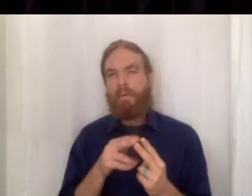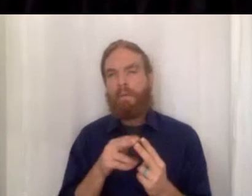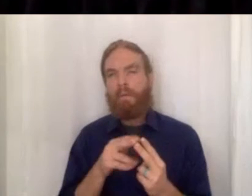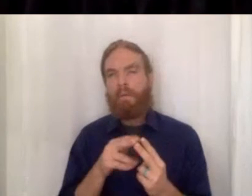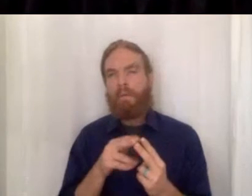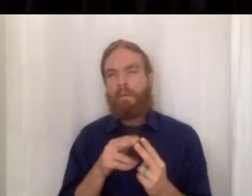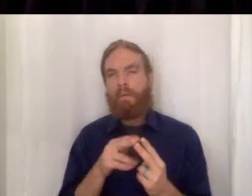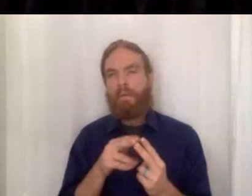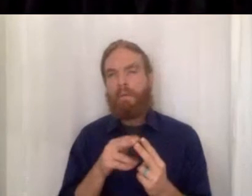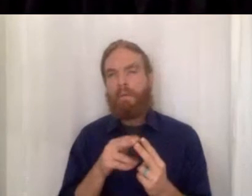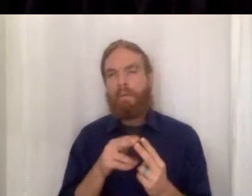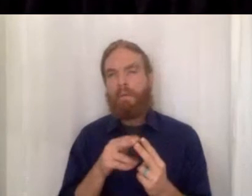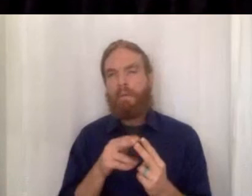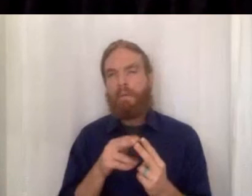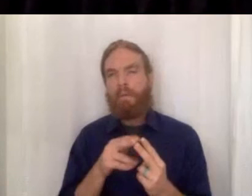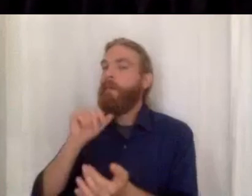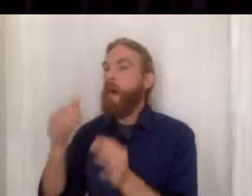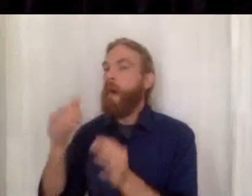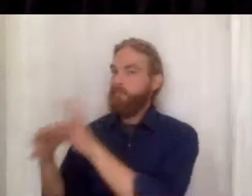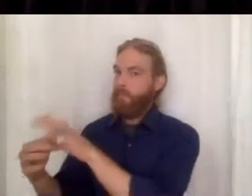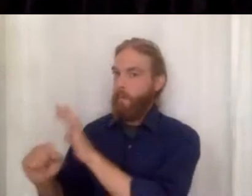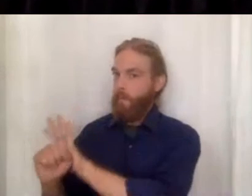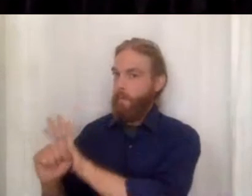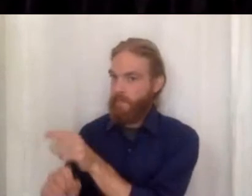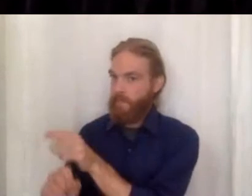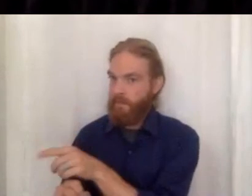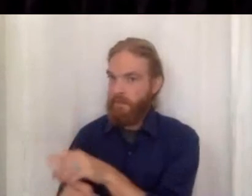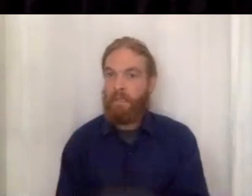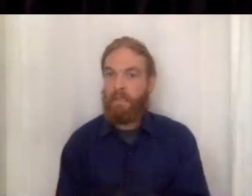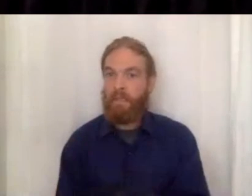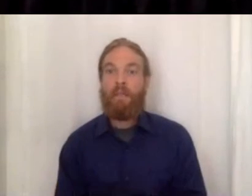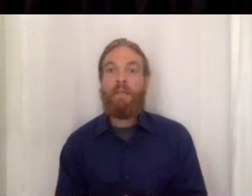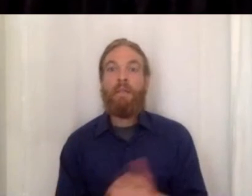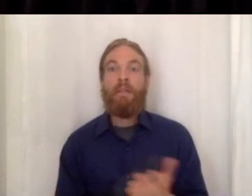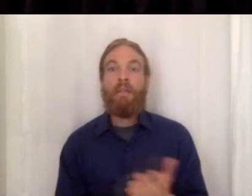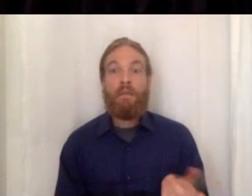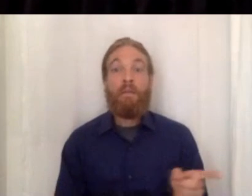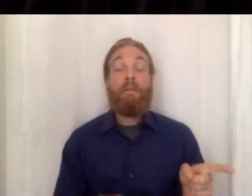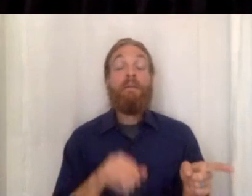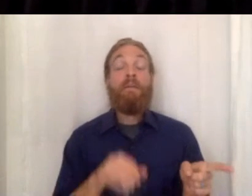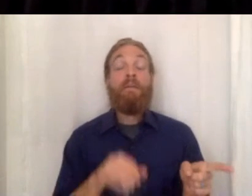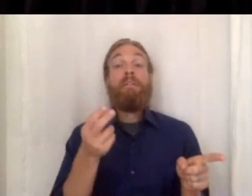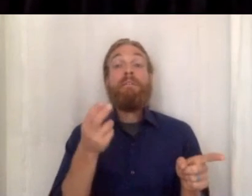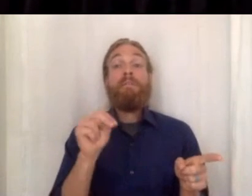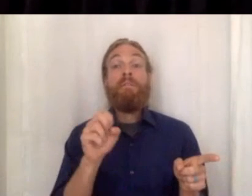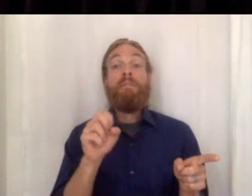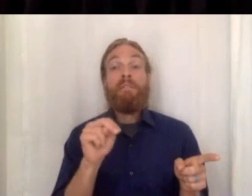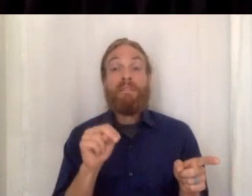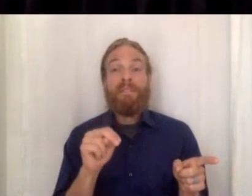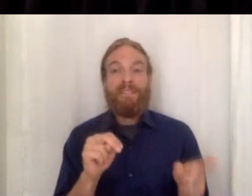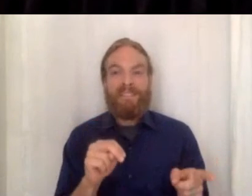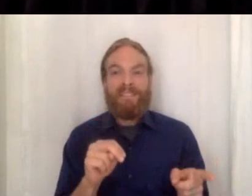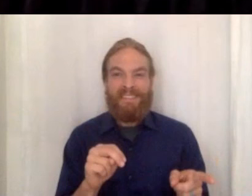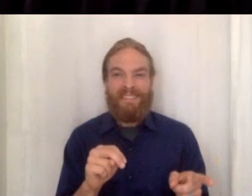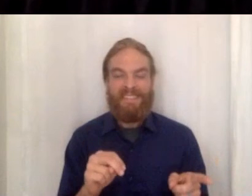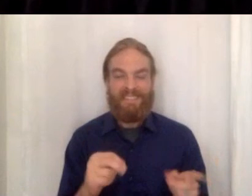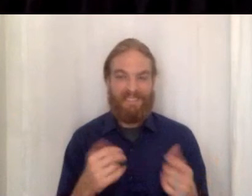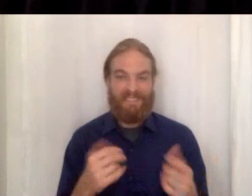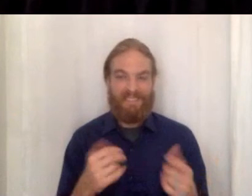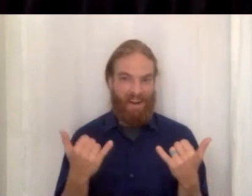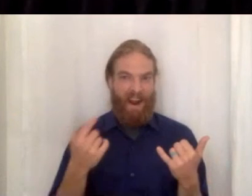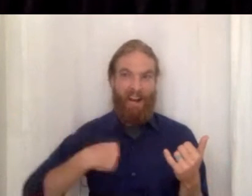Johnson. Thank you. We have been persistent on trying to recruit a community